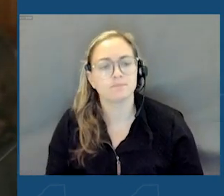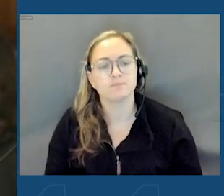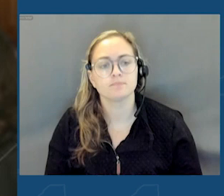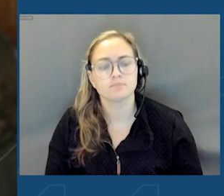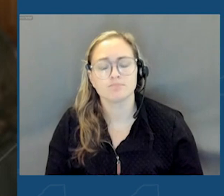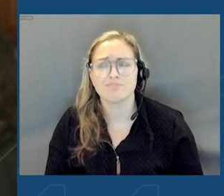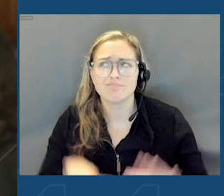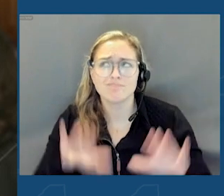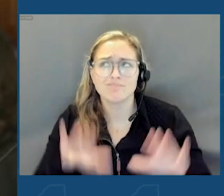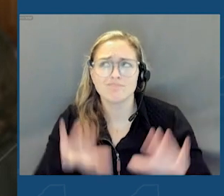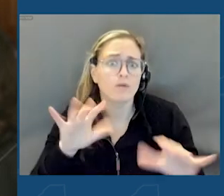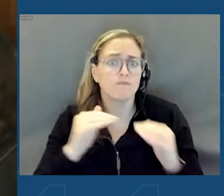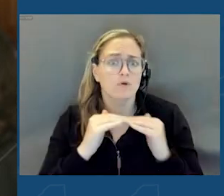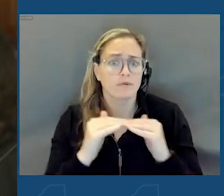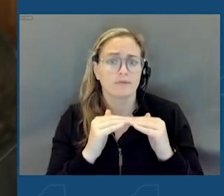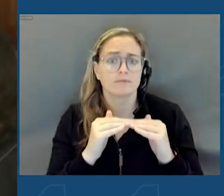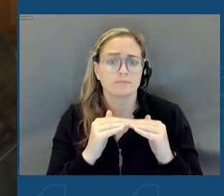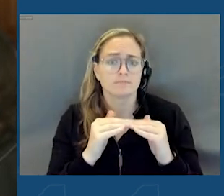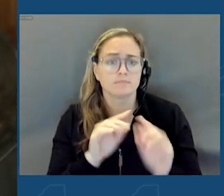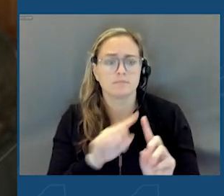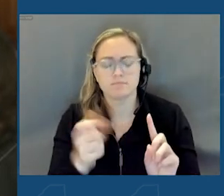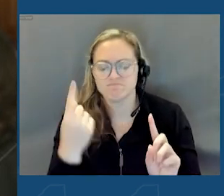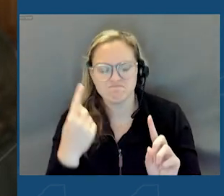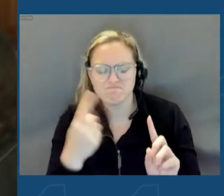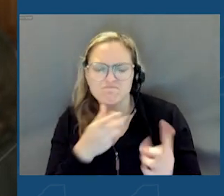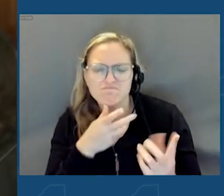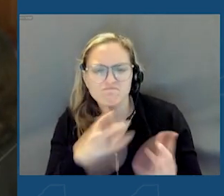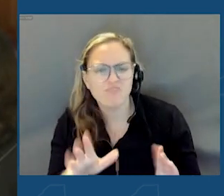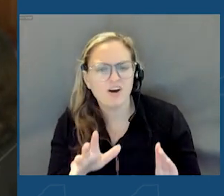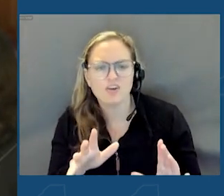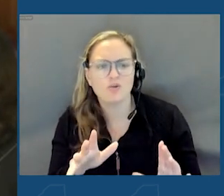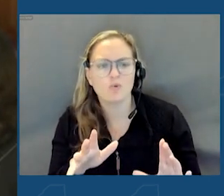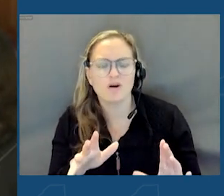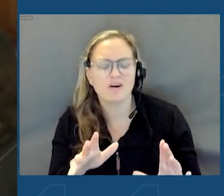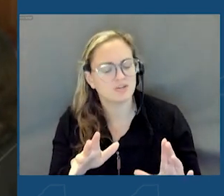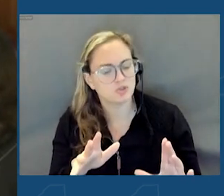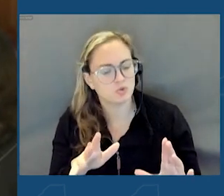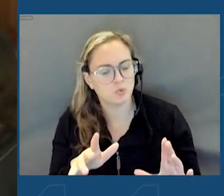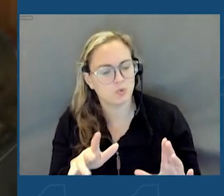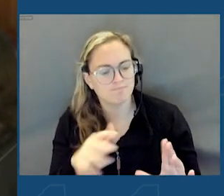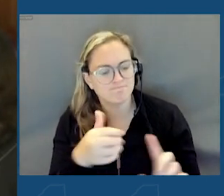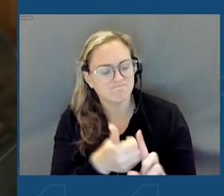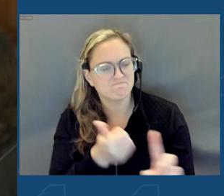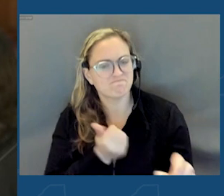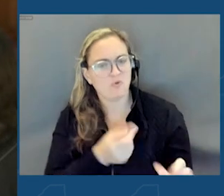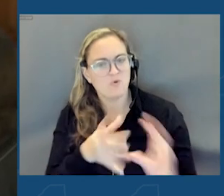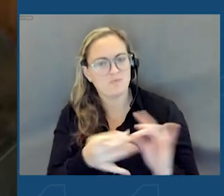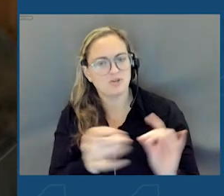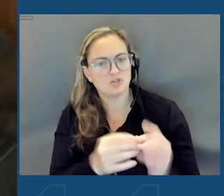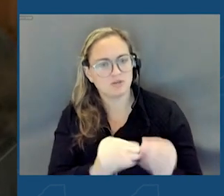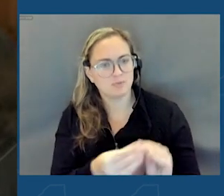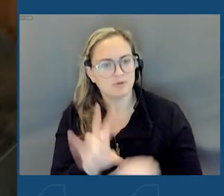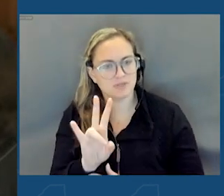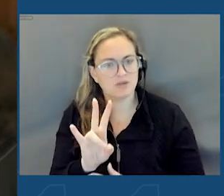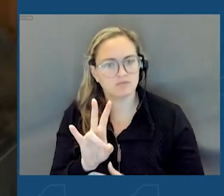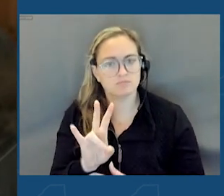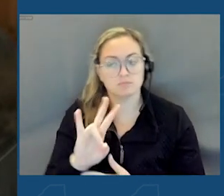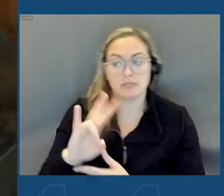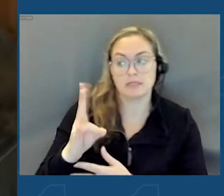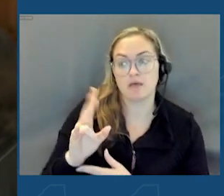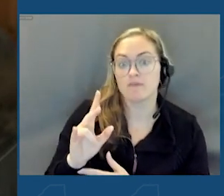colleague. But I don't want to shortchange the number 7 either. Judge Halligan is, of course, in the 7th seat on this